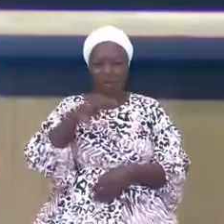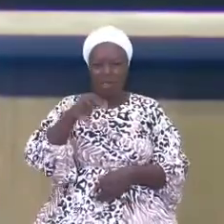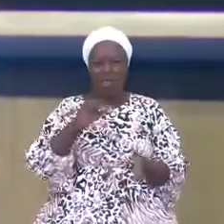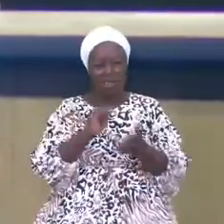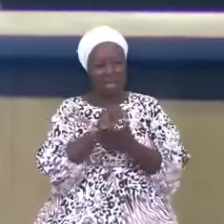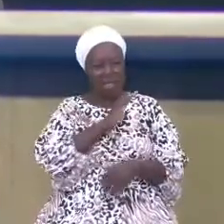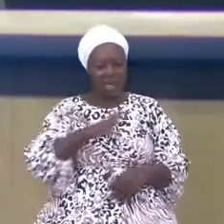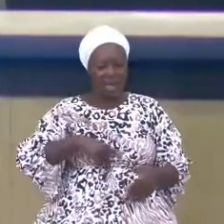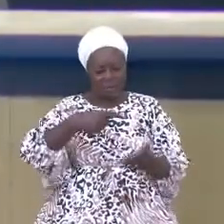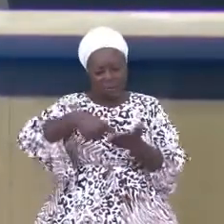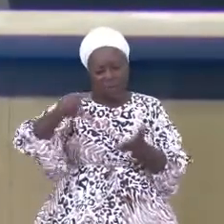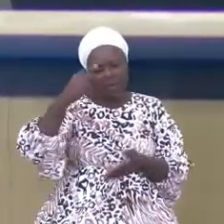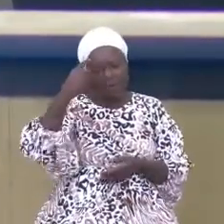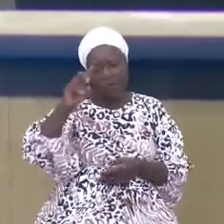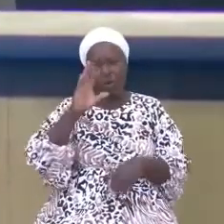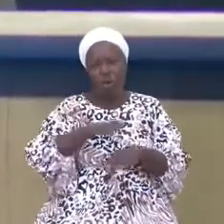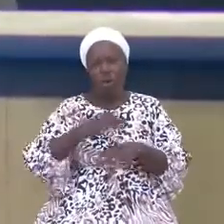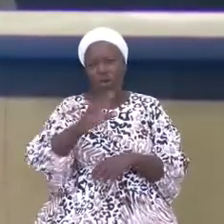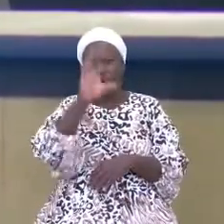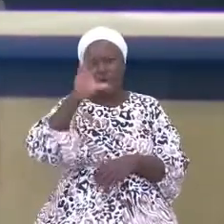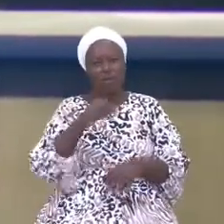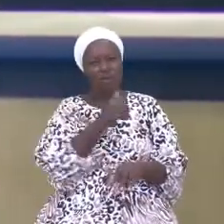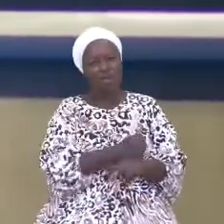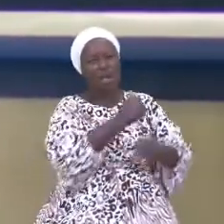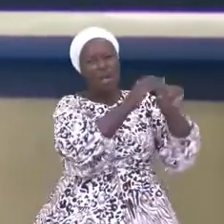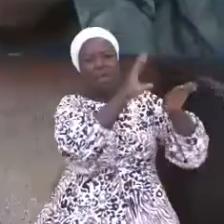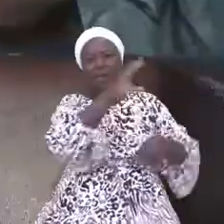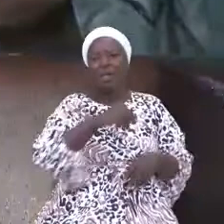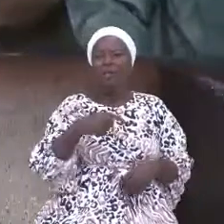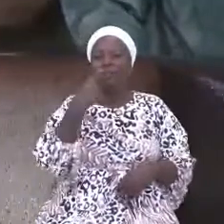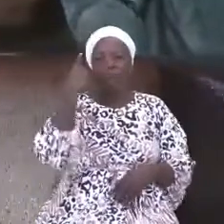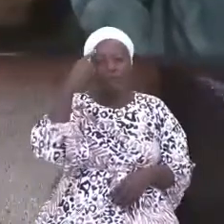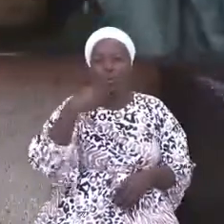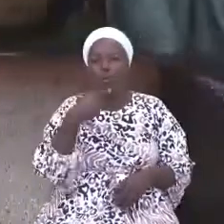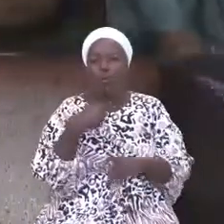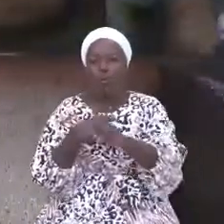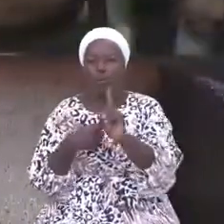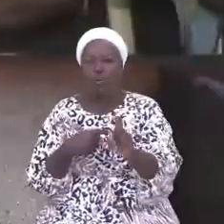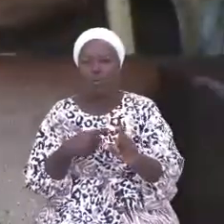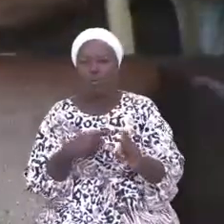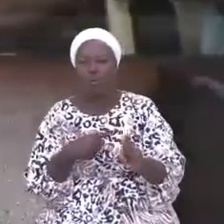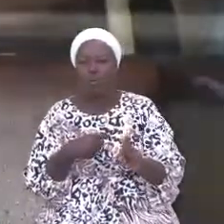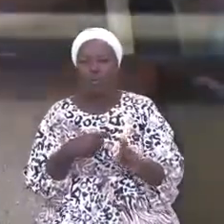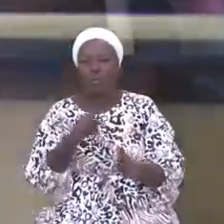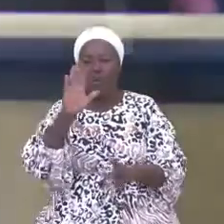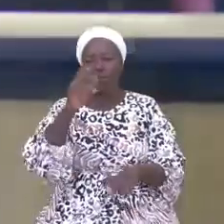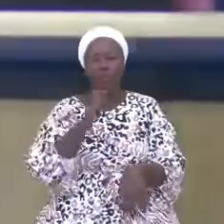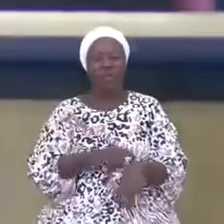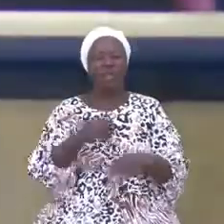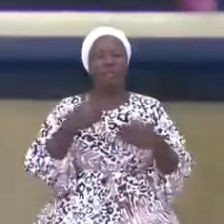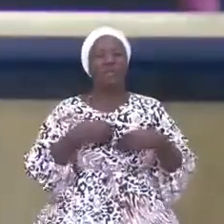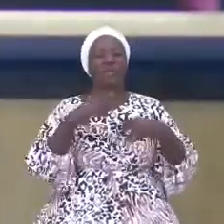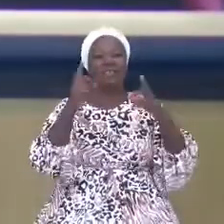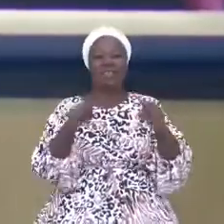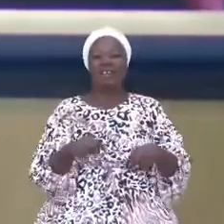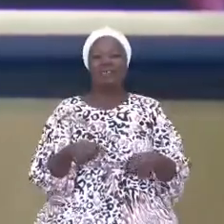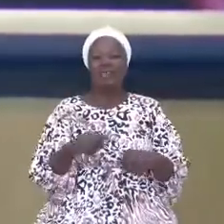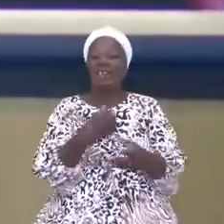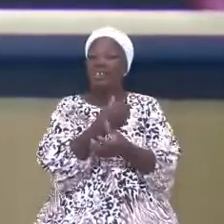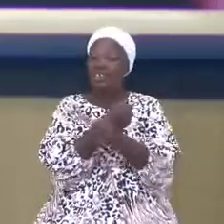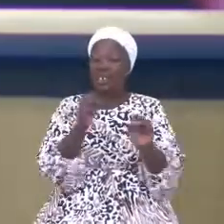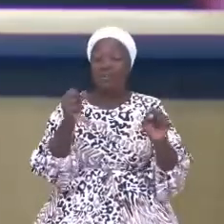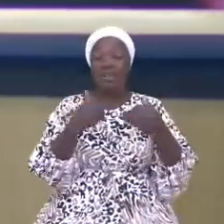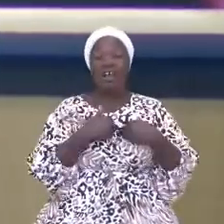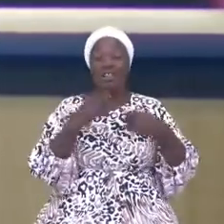Christ paid for on the cross of Calvary, for who? For me. Your time has come. Yes. Salvation